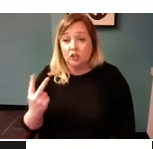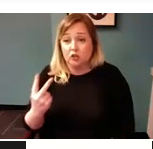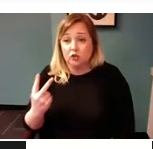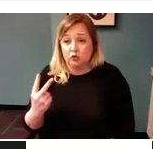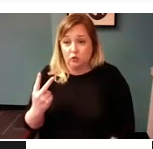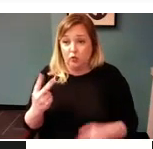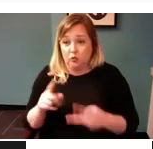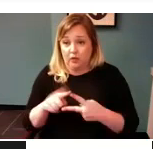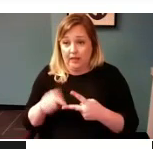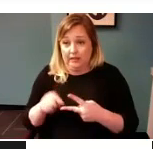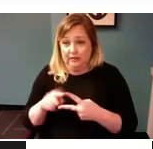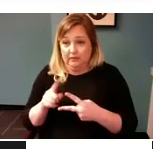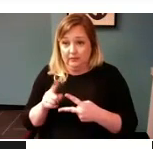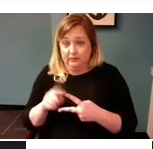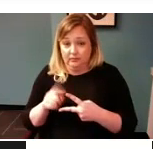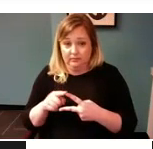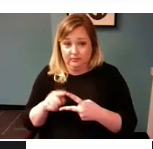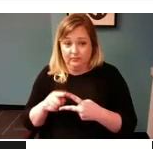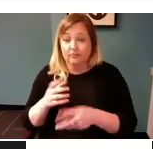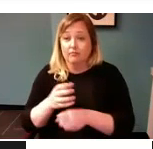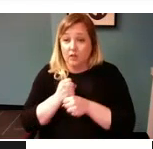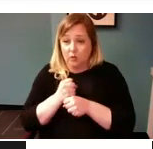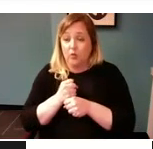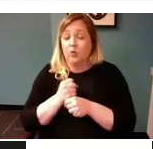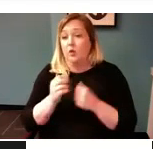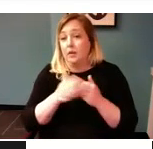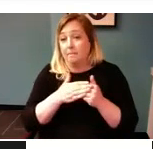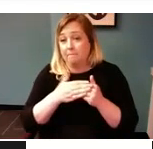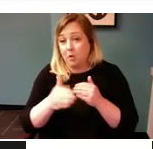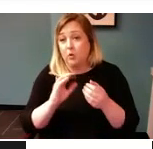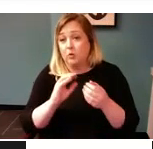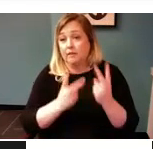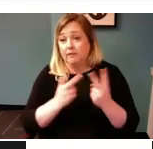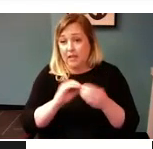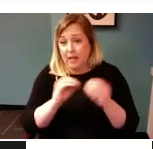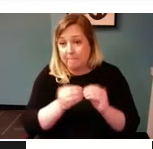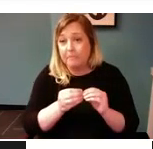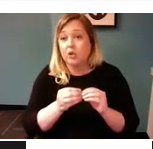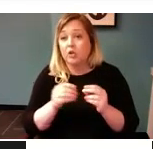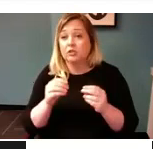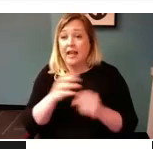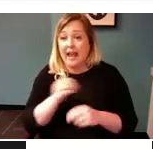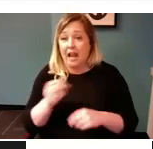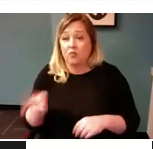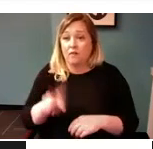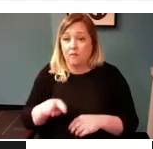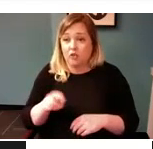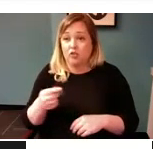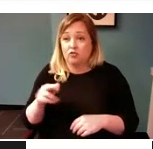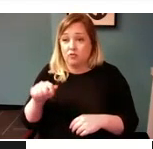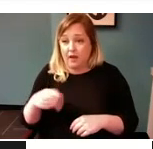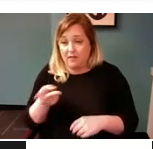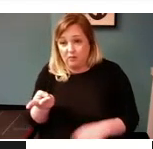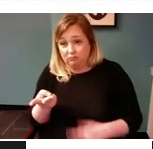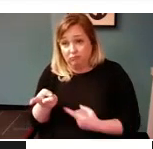algo. You get your post visit numbers, you get your reversed graph, you apply this in this order, and you get your strongly connected components. The algo is simple